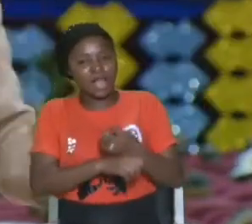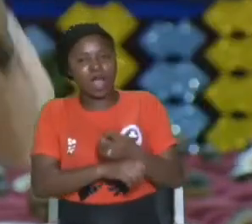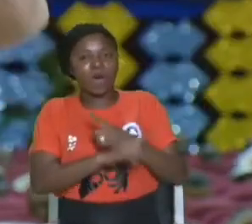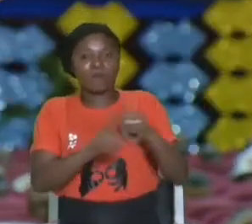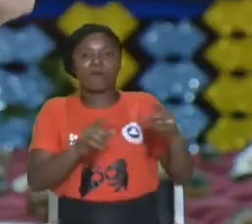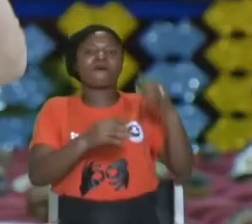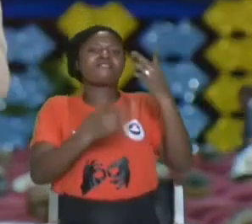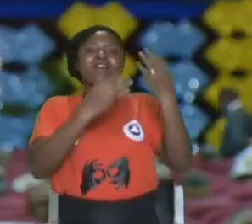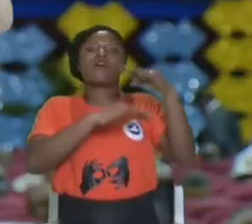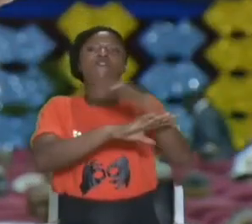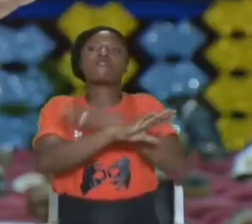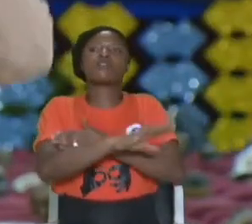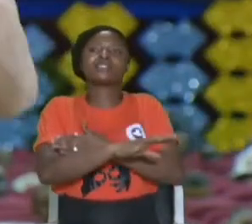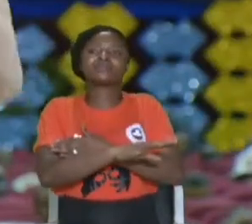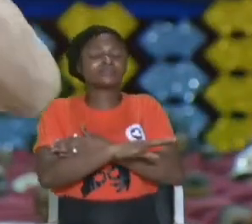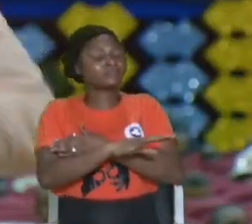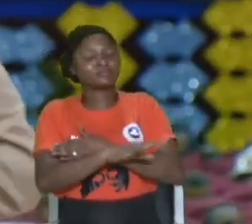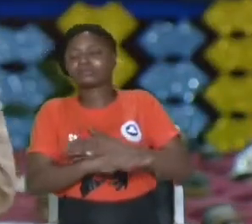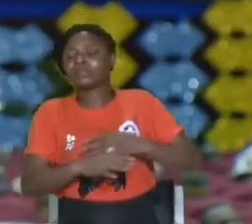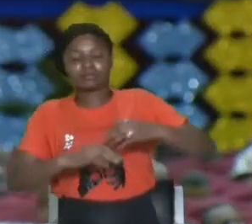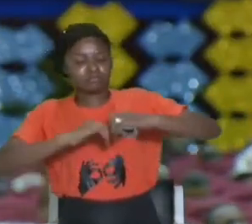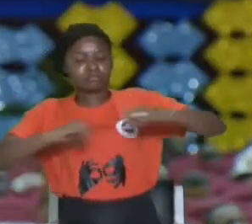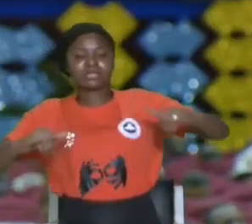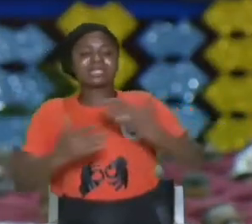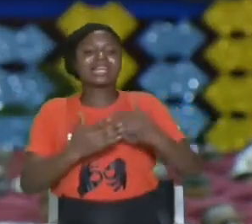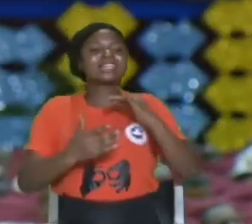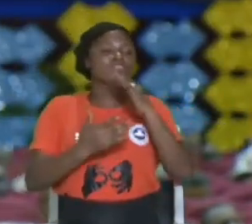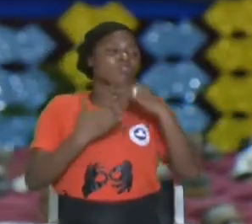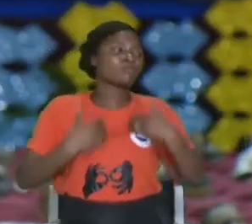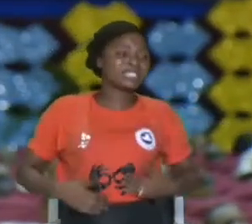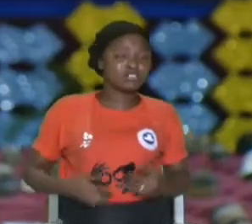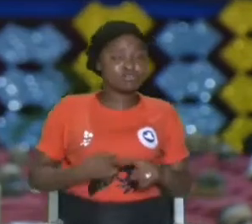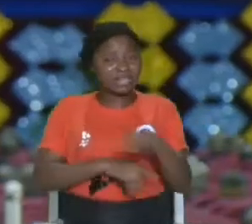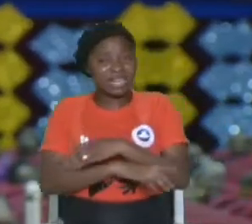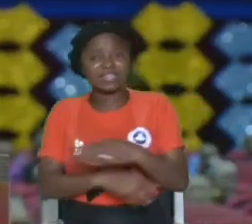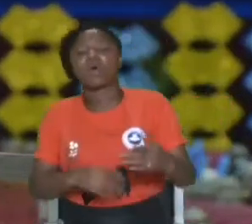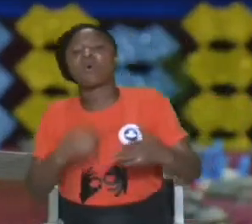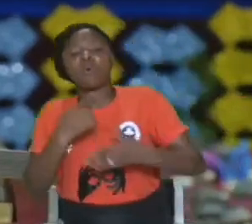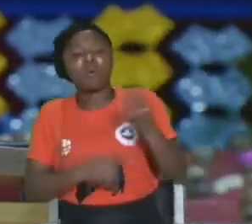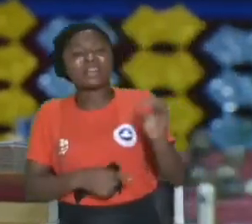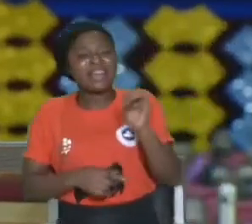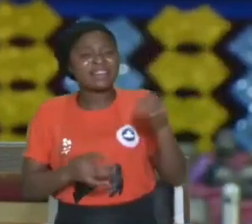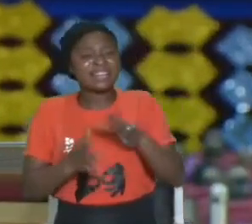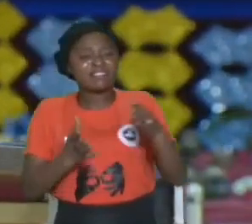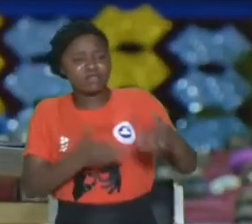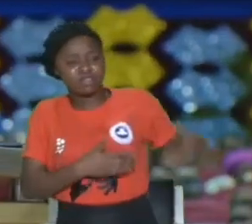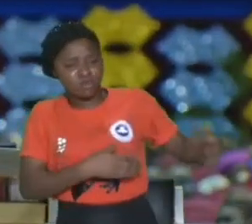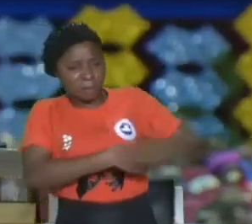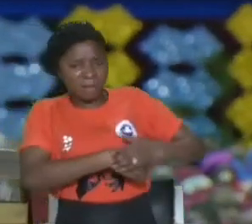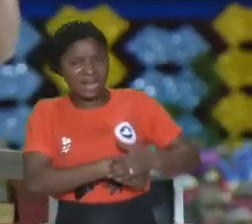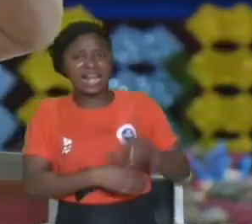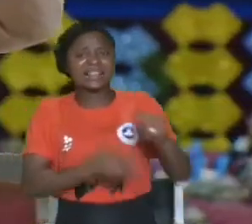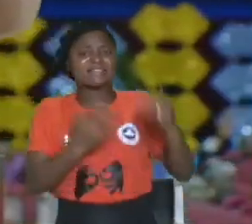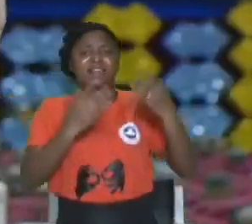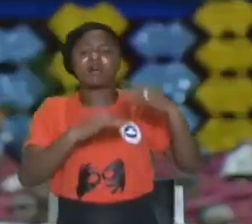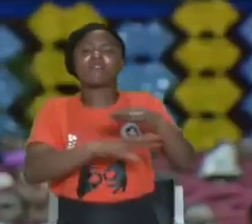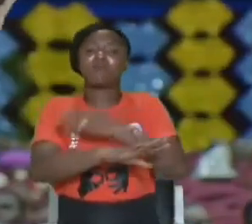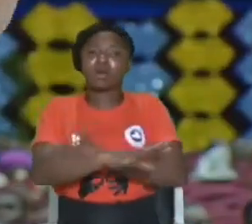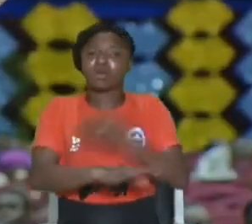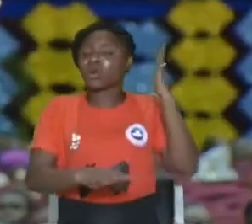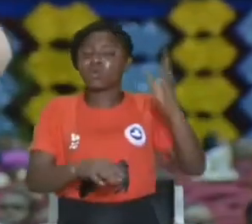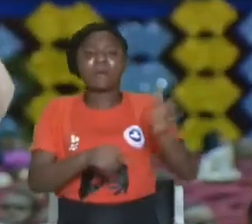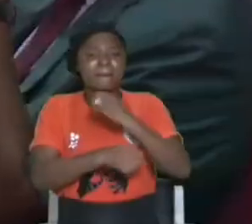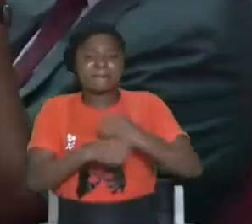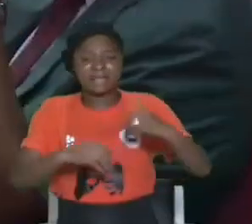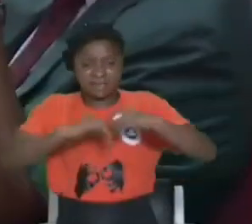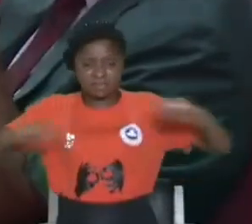them asunder. There is somebody tonight, whatsoever that has held you bound for long, the fire of God is causing separation in the